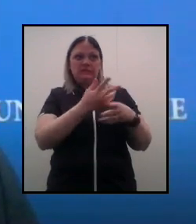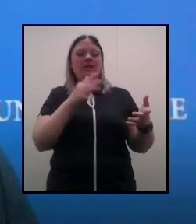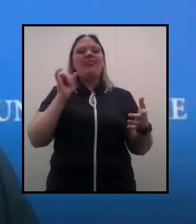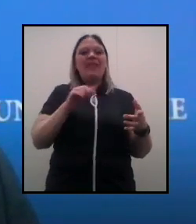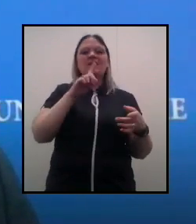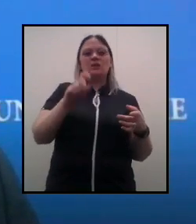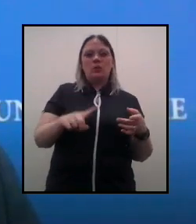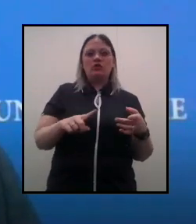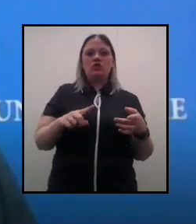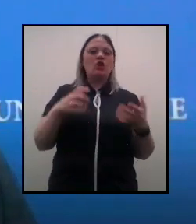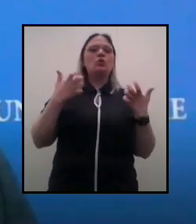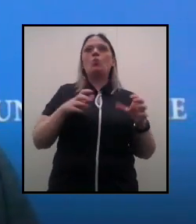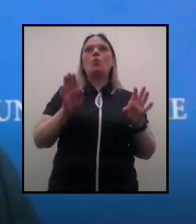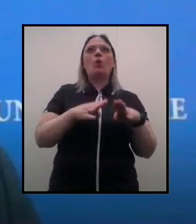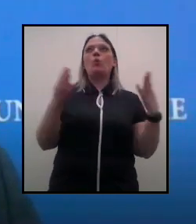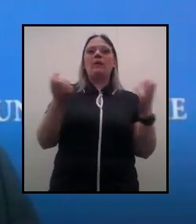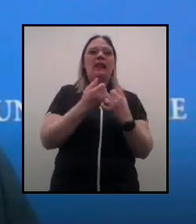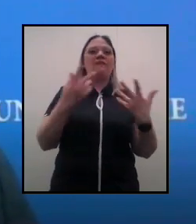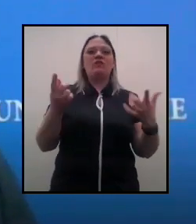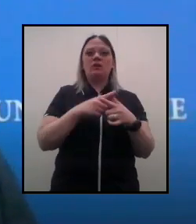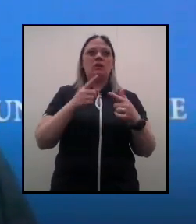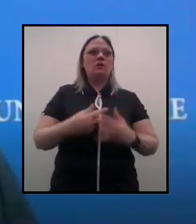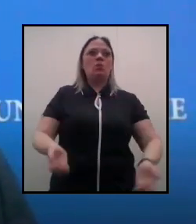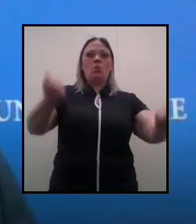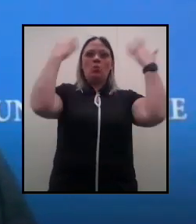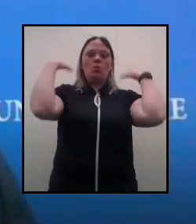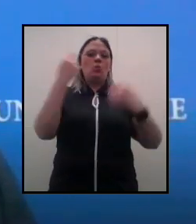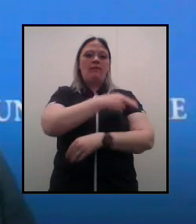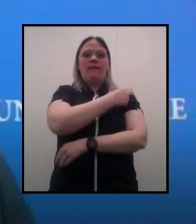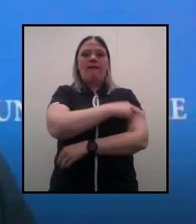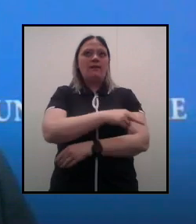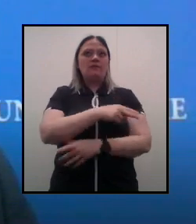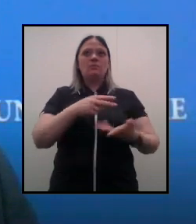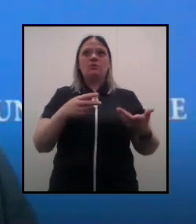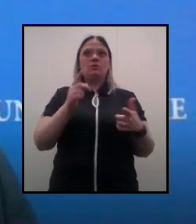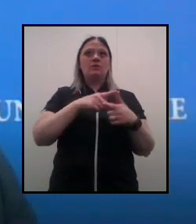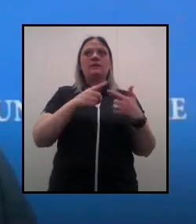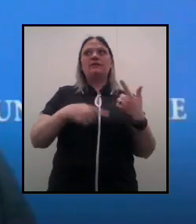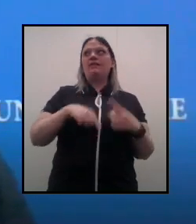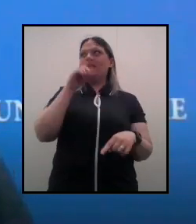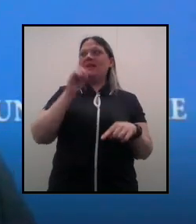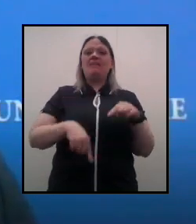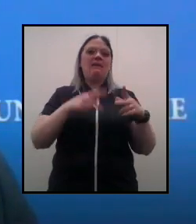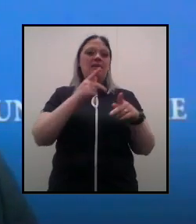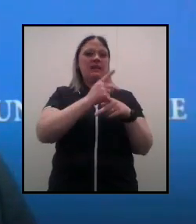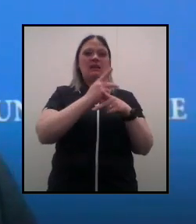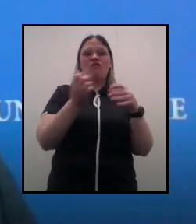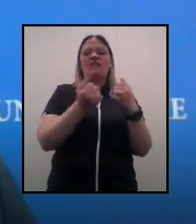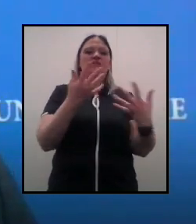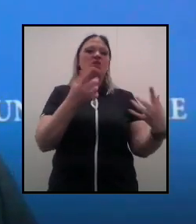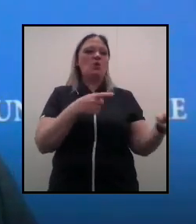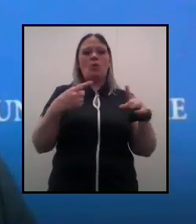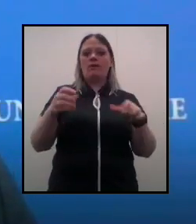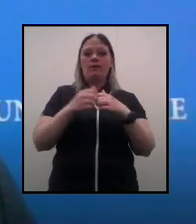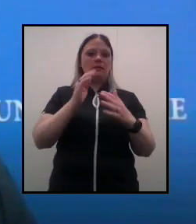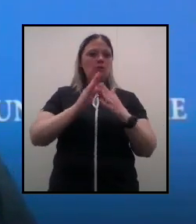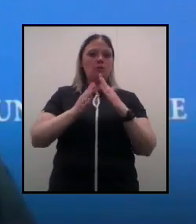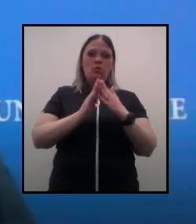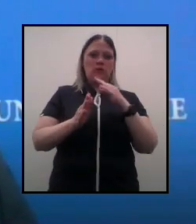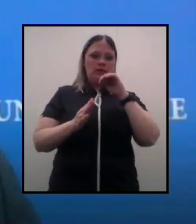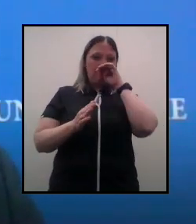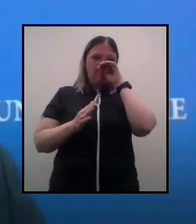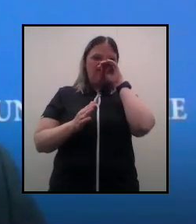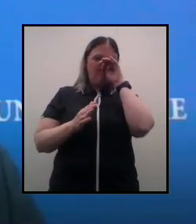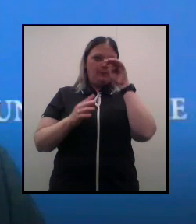to open up everything and then swamp our hospitals and have them incapable of handling what's going on in the community. So I